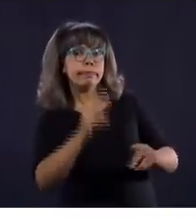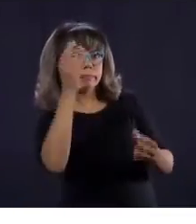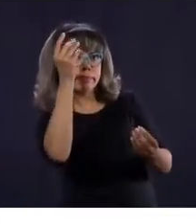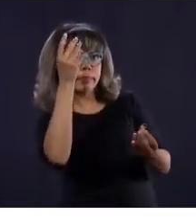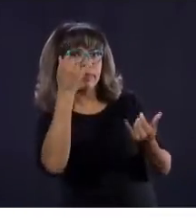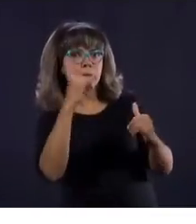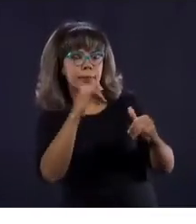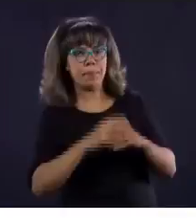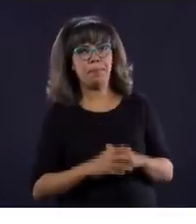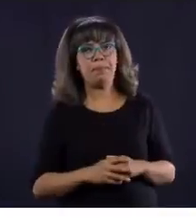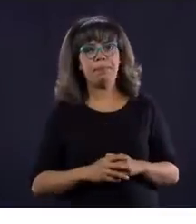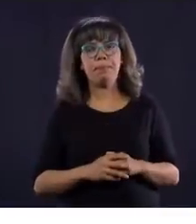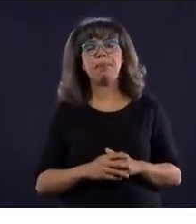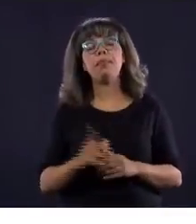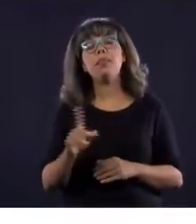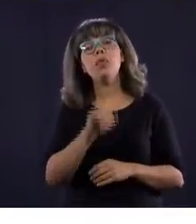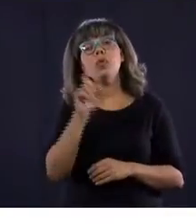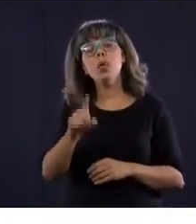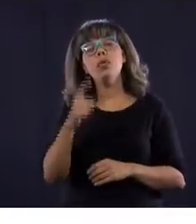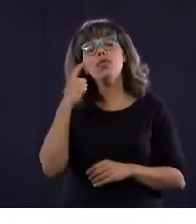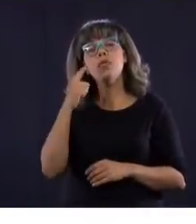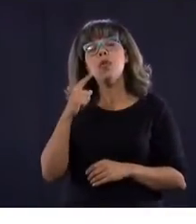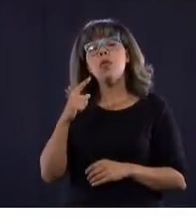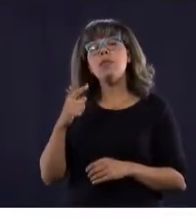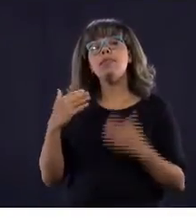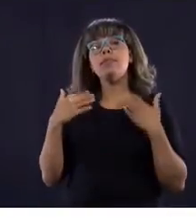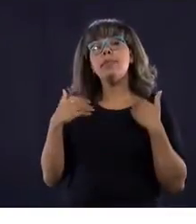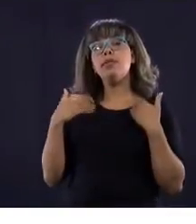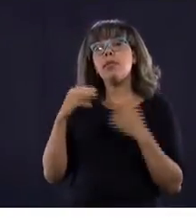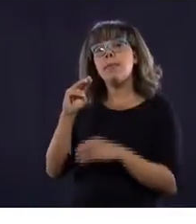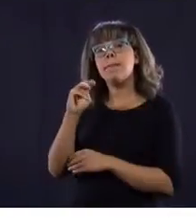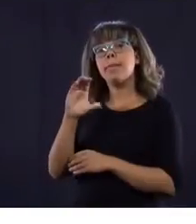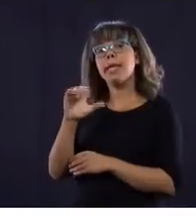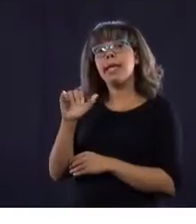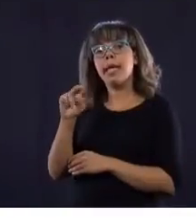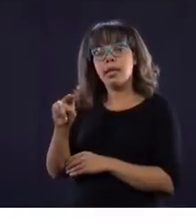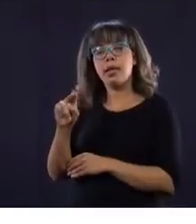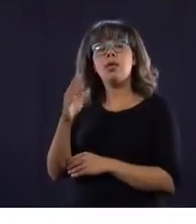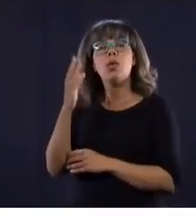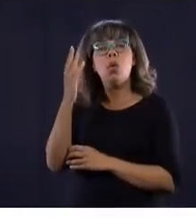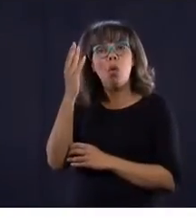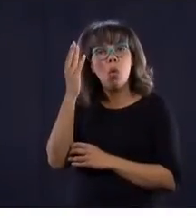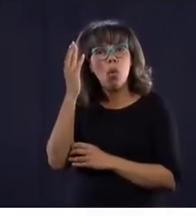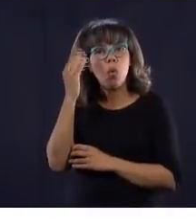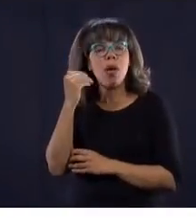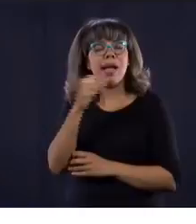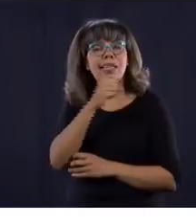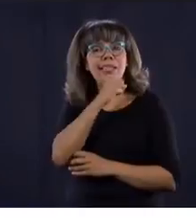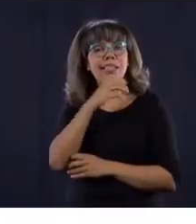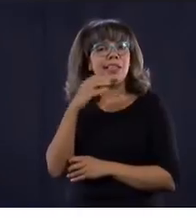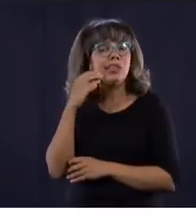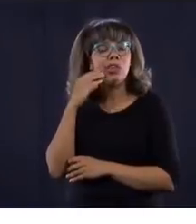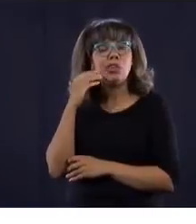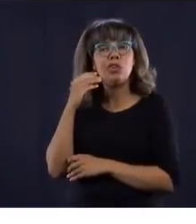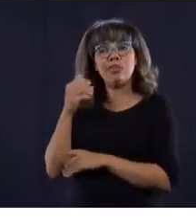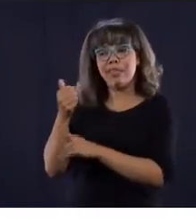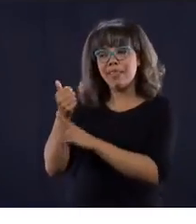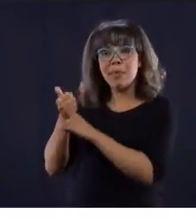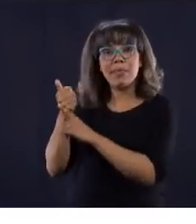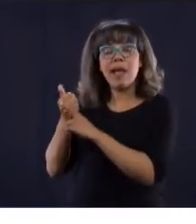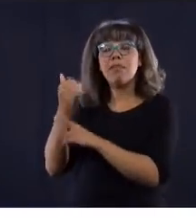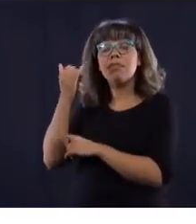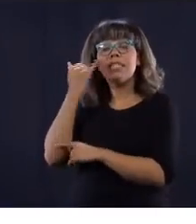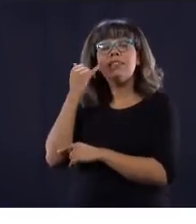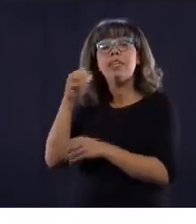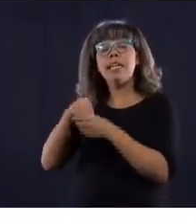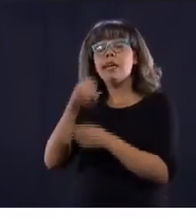situation and give you an answer, certainly, on Wednesday. Thank you very much. Alors,'espère que j'ai oublié personne.